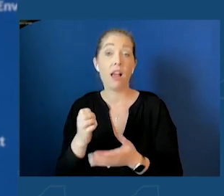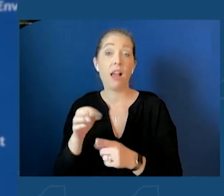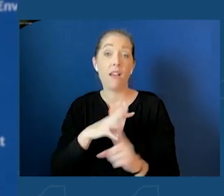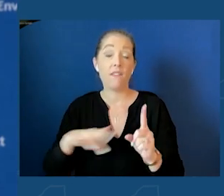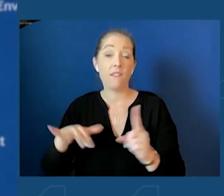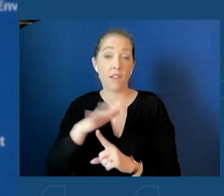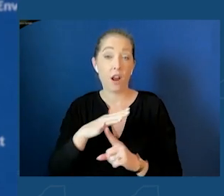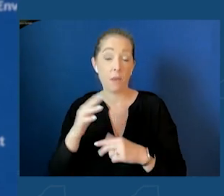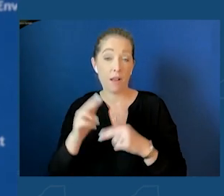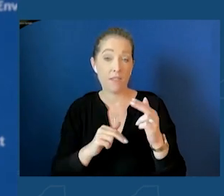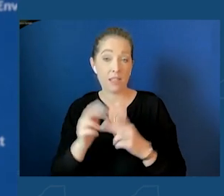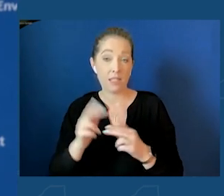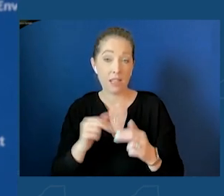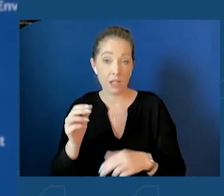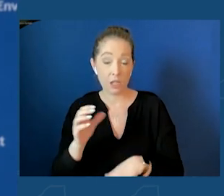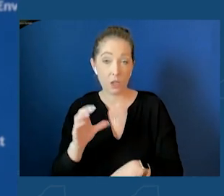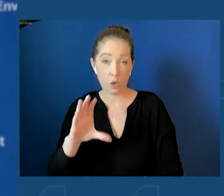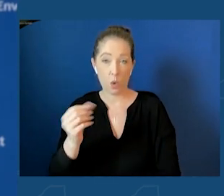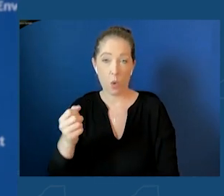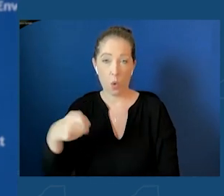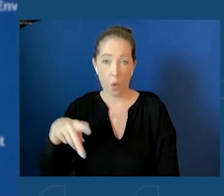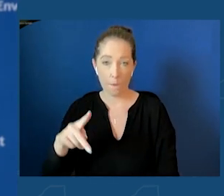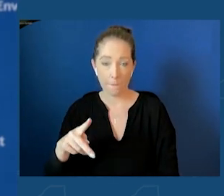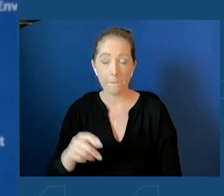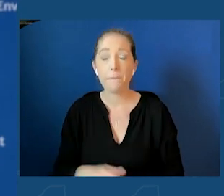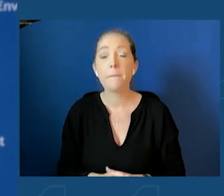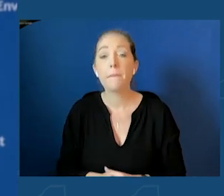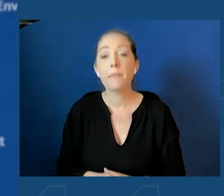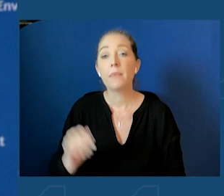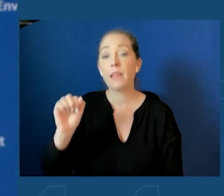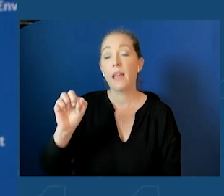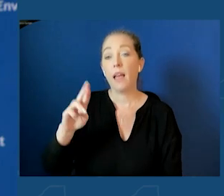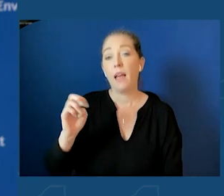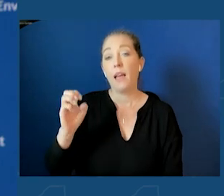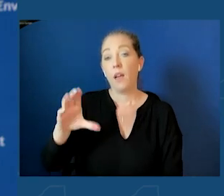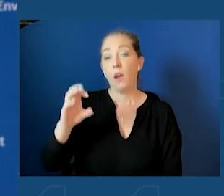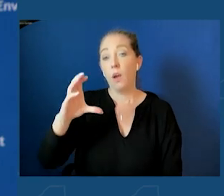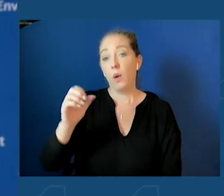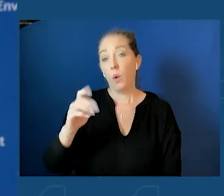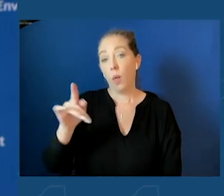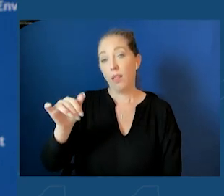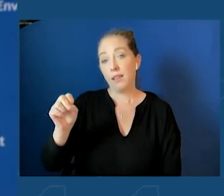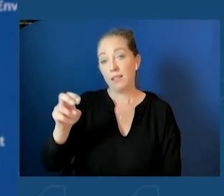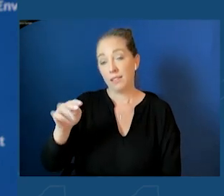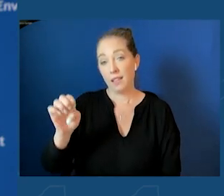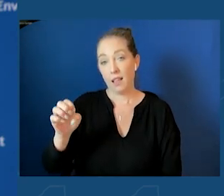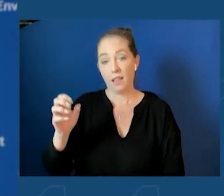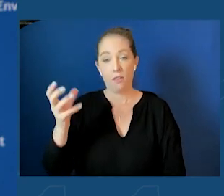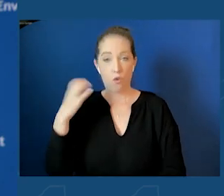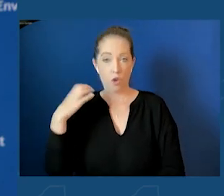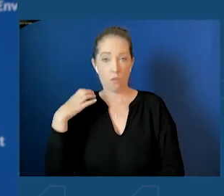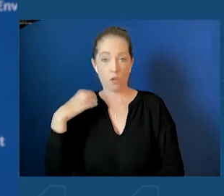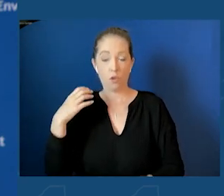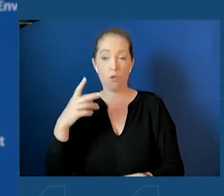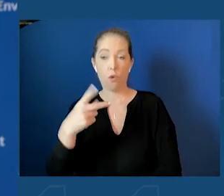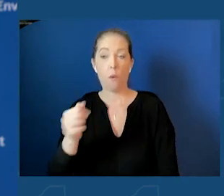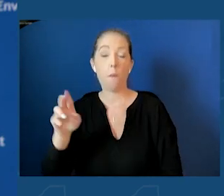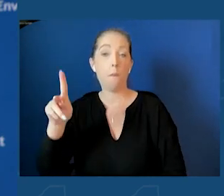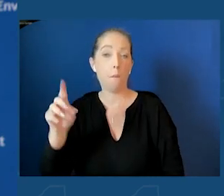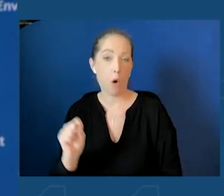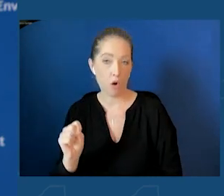do. Eric Kulisate, our Commissioner of Parks and Recreation and Historic Preservation. Thank you.